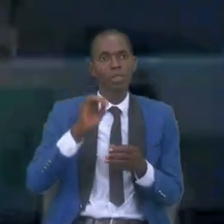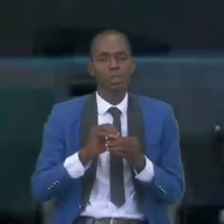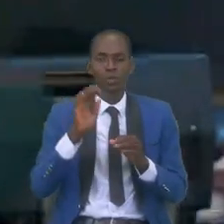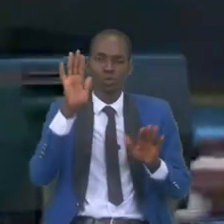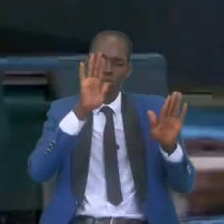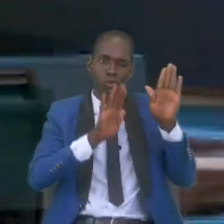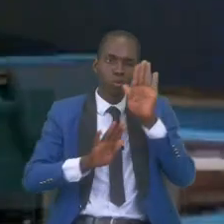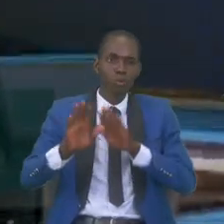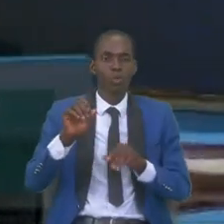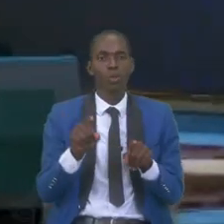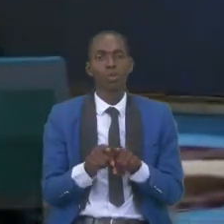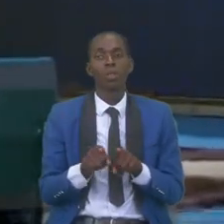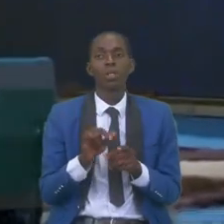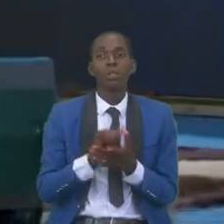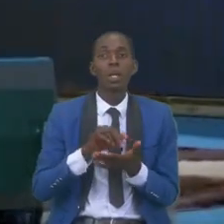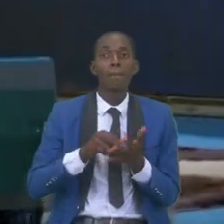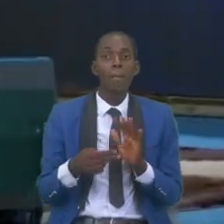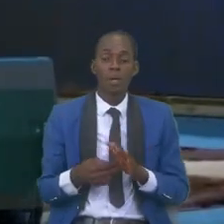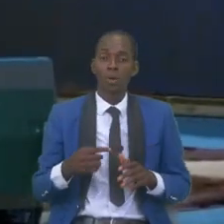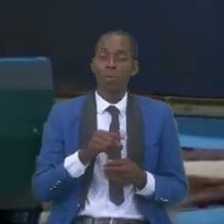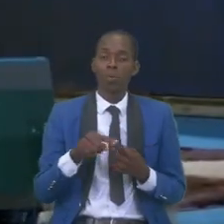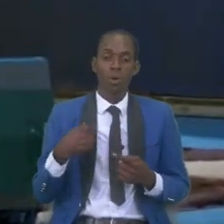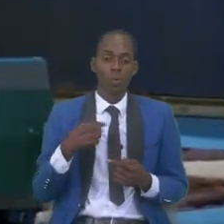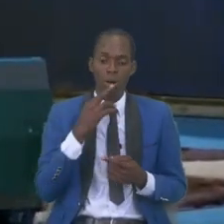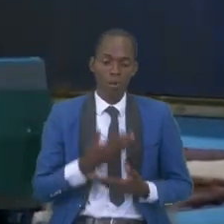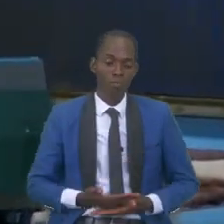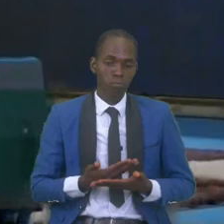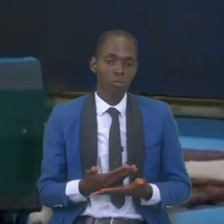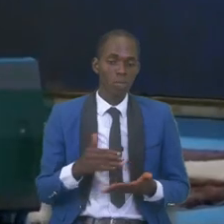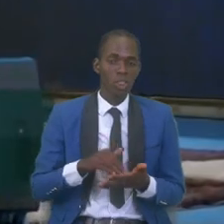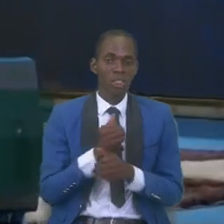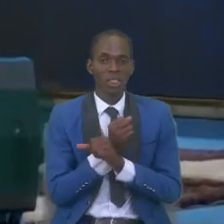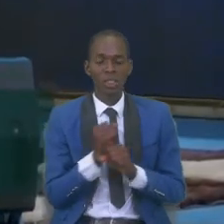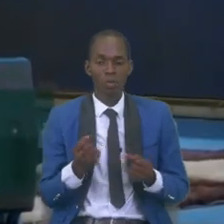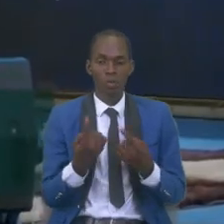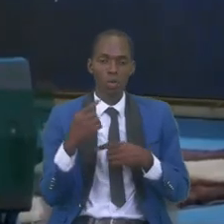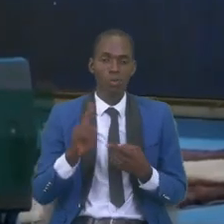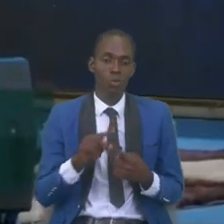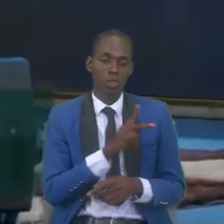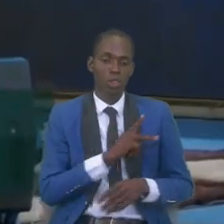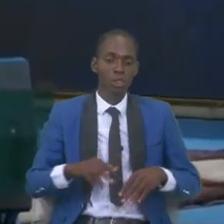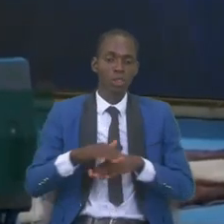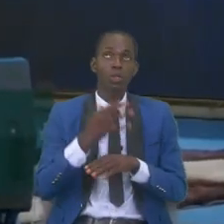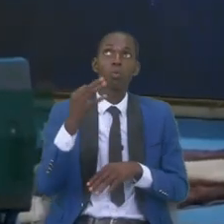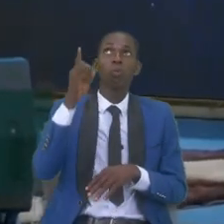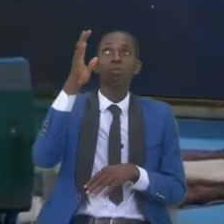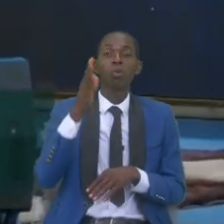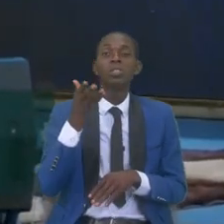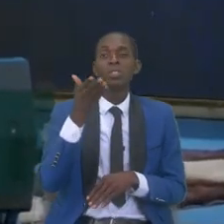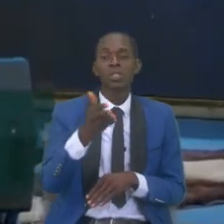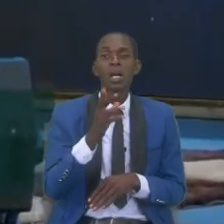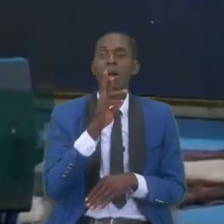also. That means when we're born again, when we come into the kingdom of God, there are trials, there